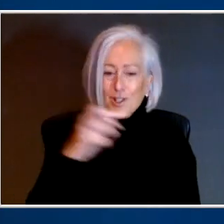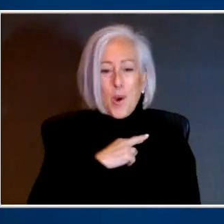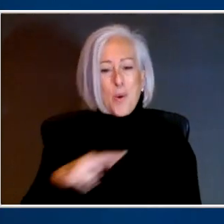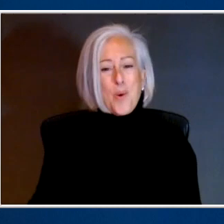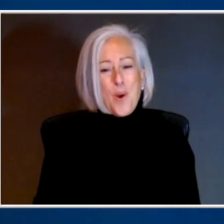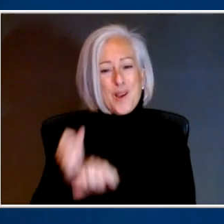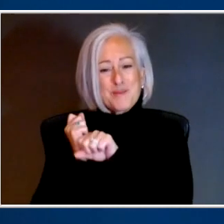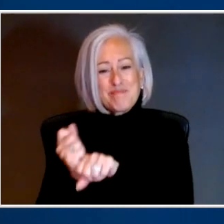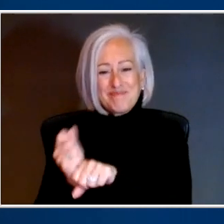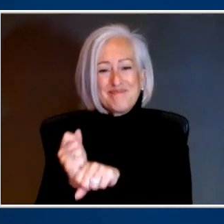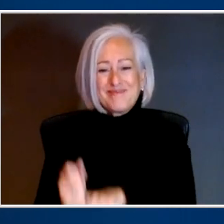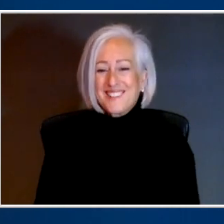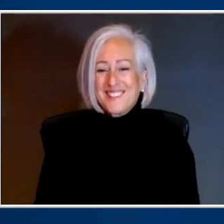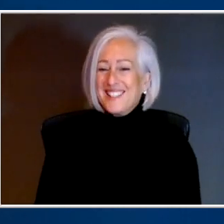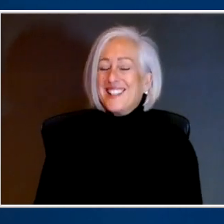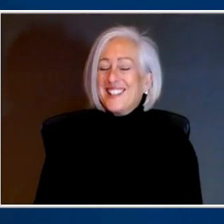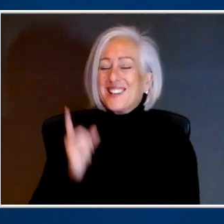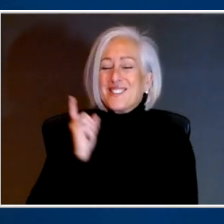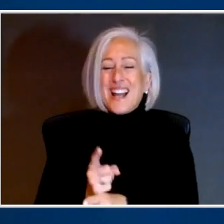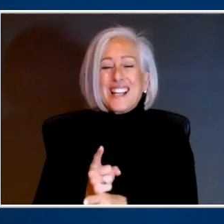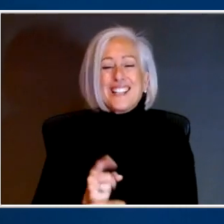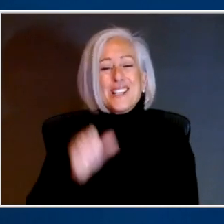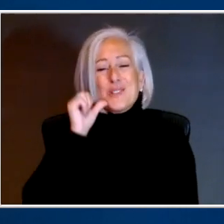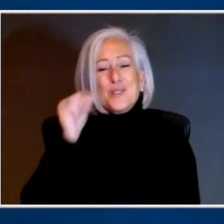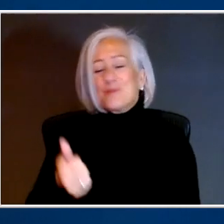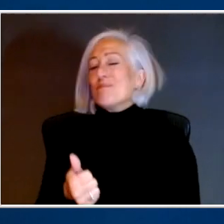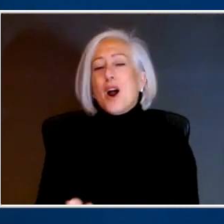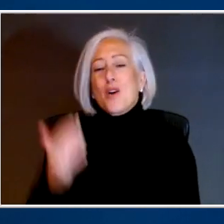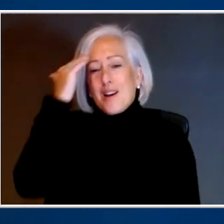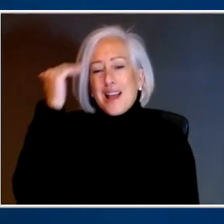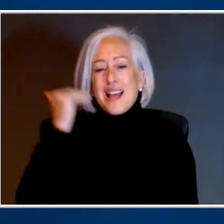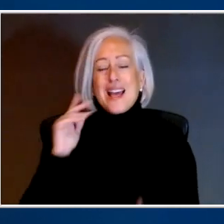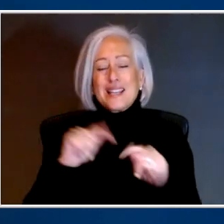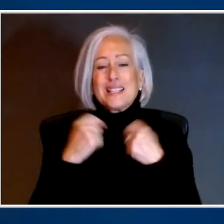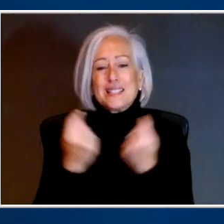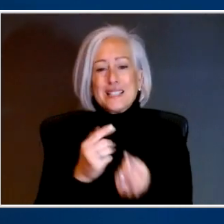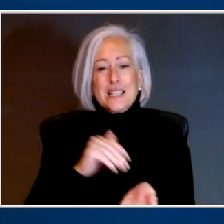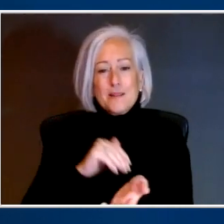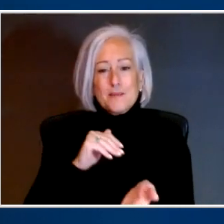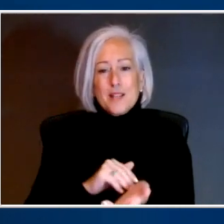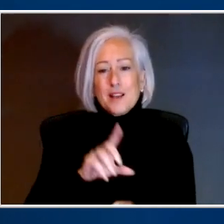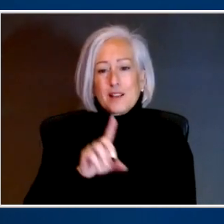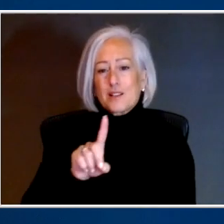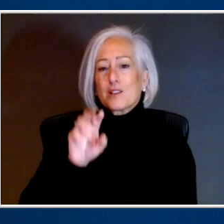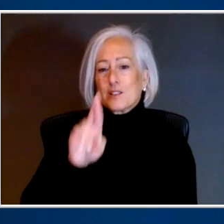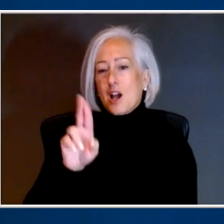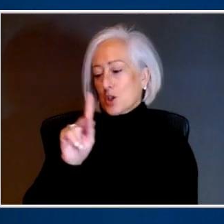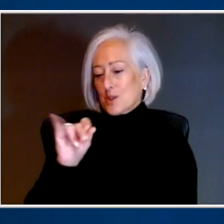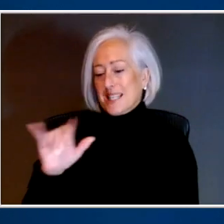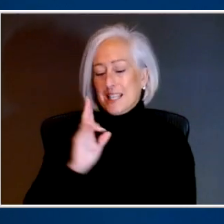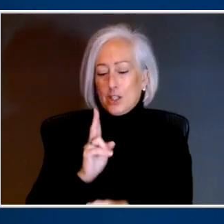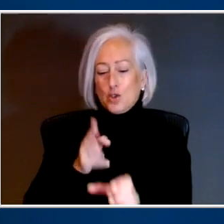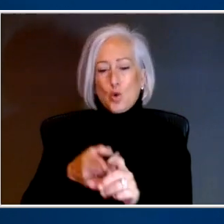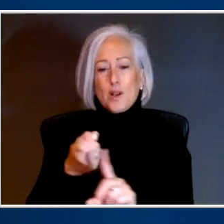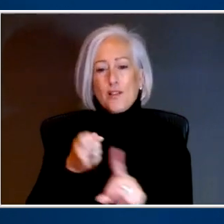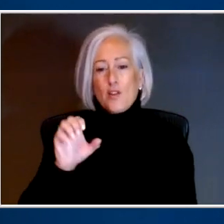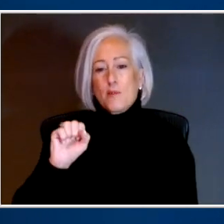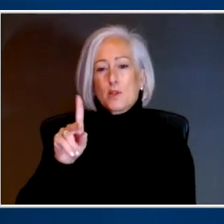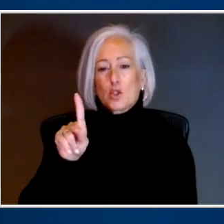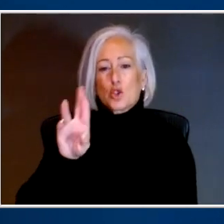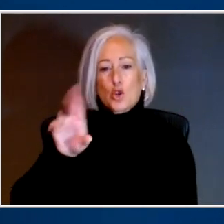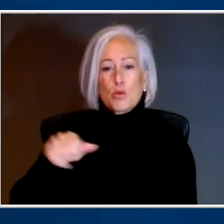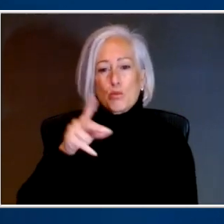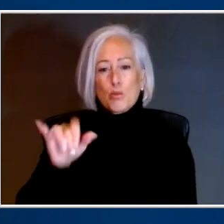Absolutely, always. Tomorrow we'll have head team physician Dr. Vincent Key joining us live from Surprise and get his thoughts on new rules